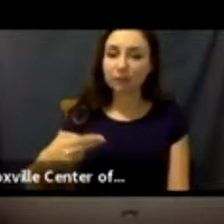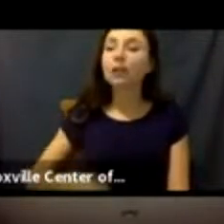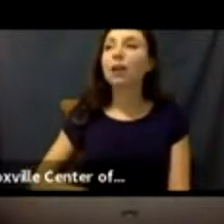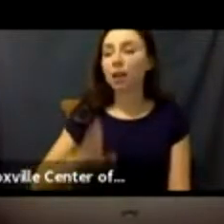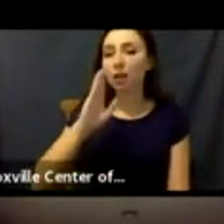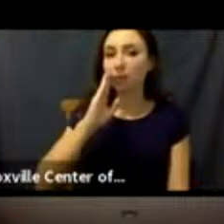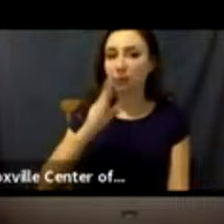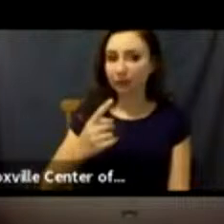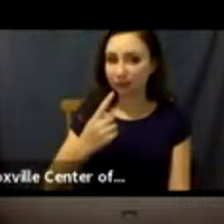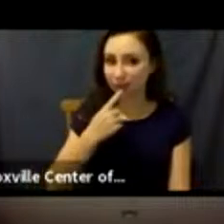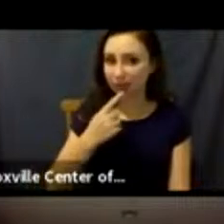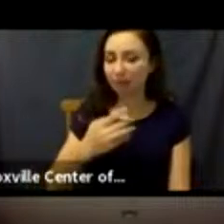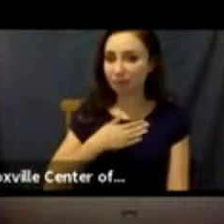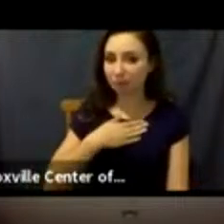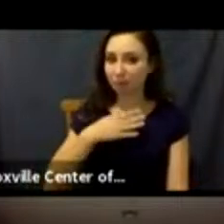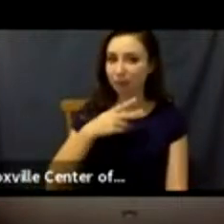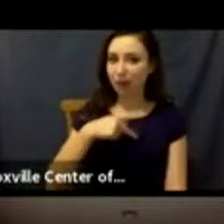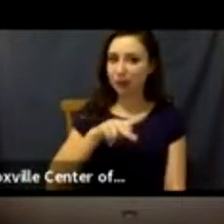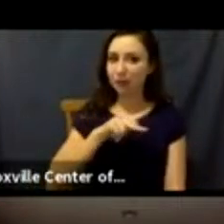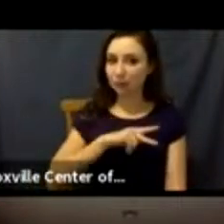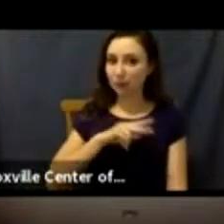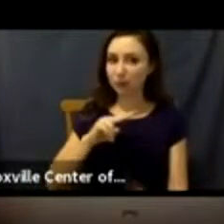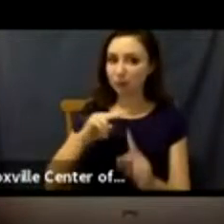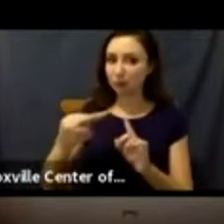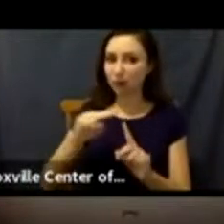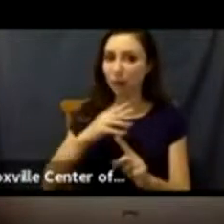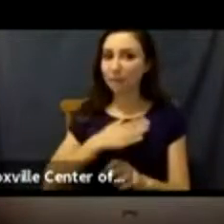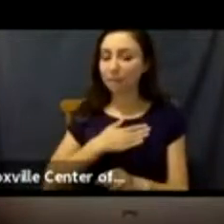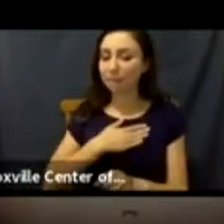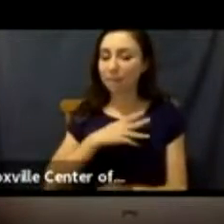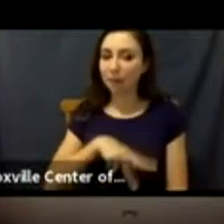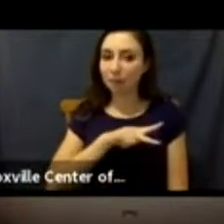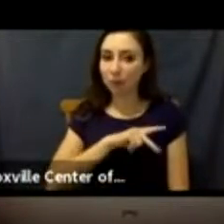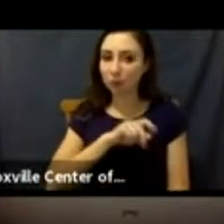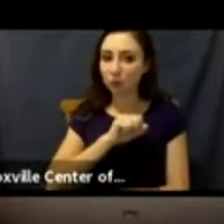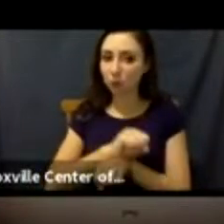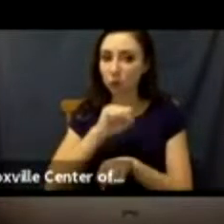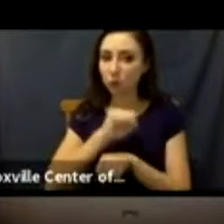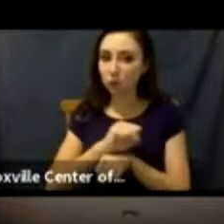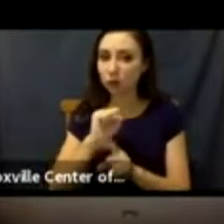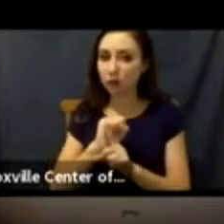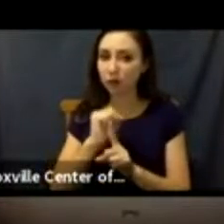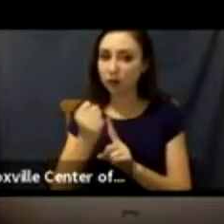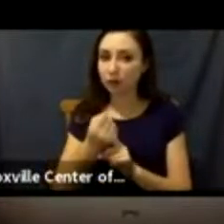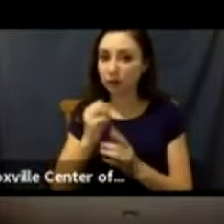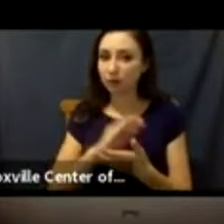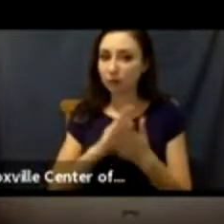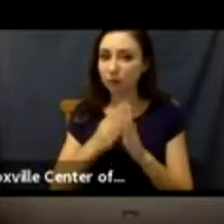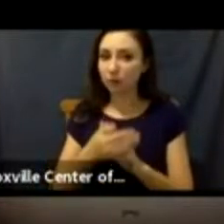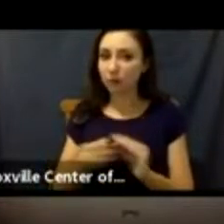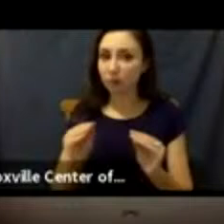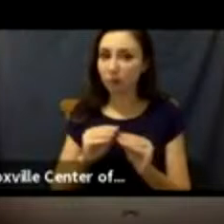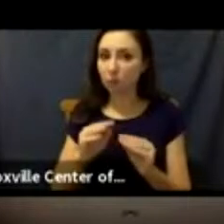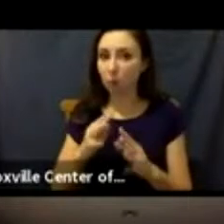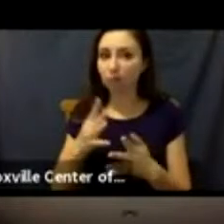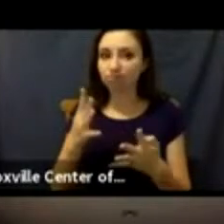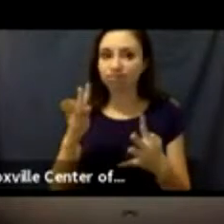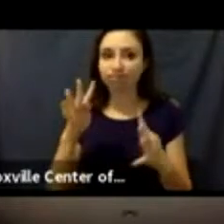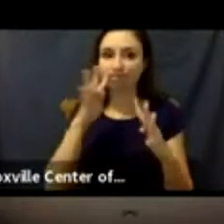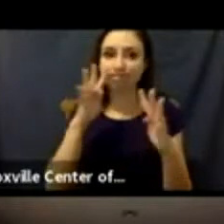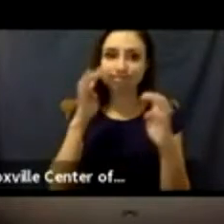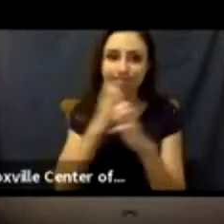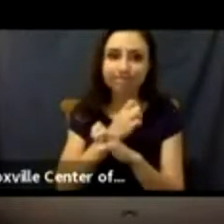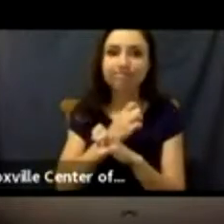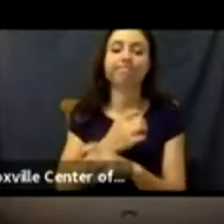you know, I can say from my personal standpoint, my personal work situation has become increasingly complicated in the last